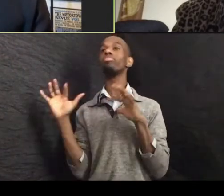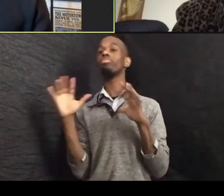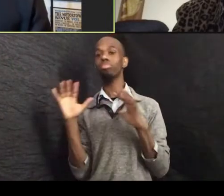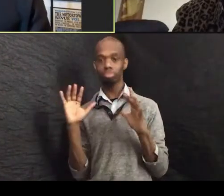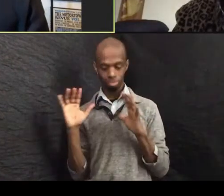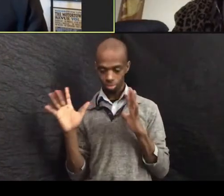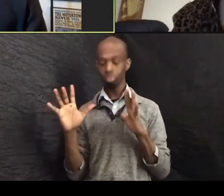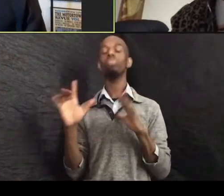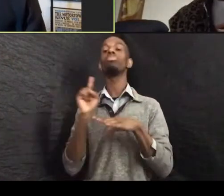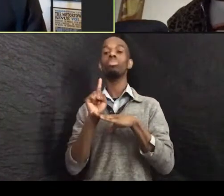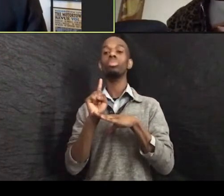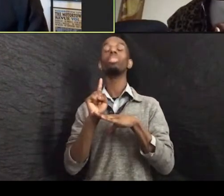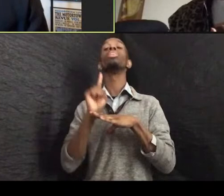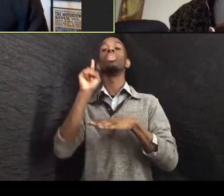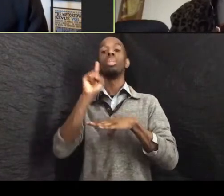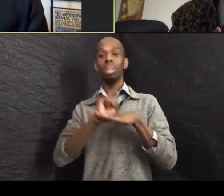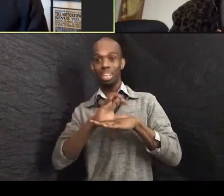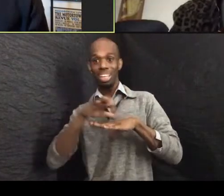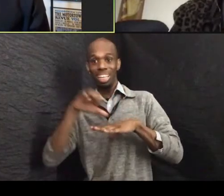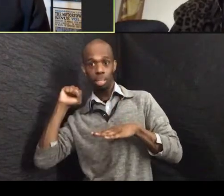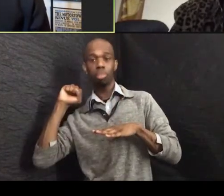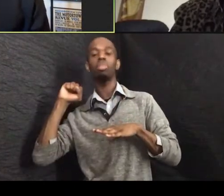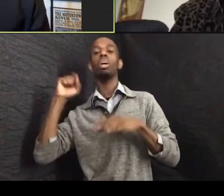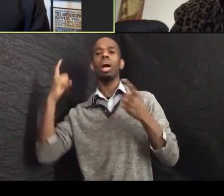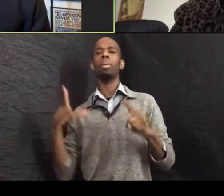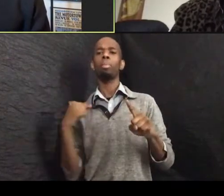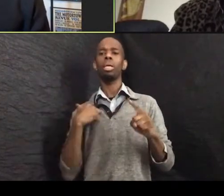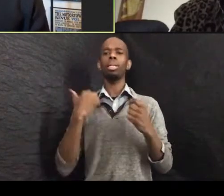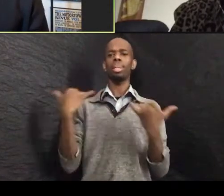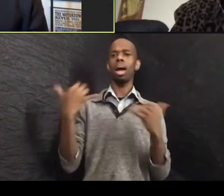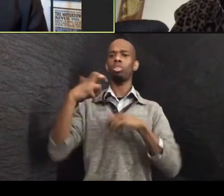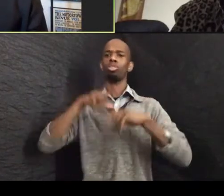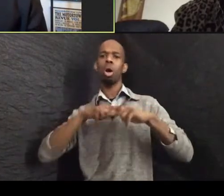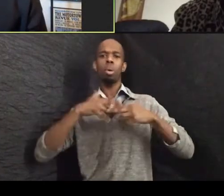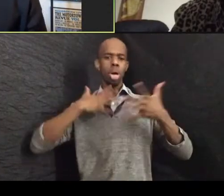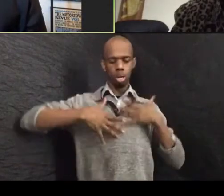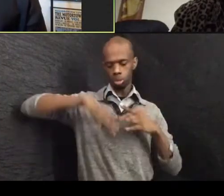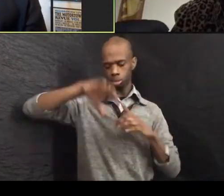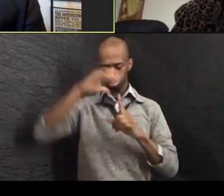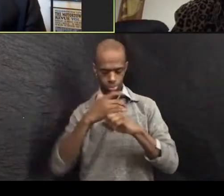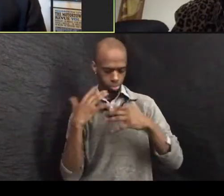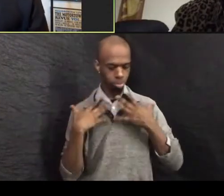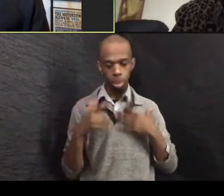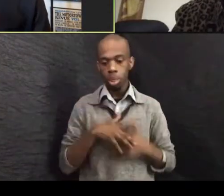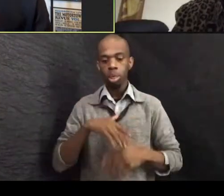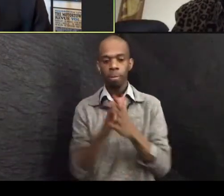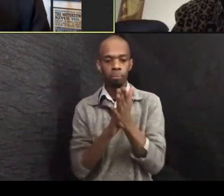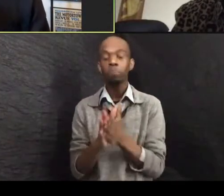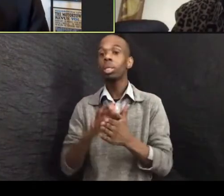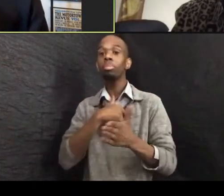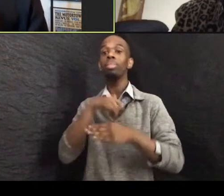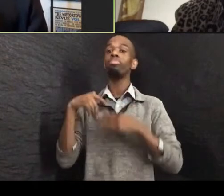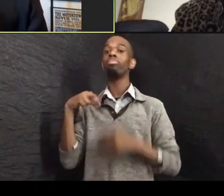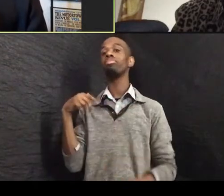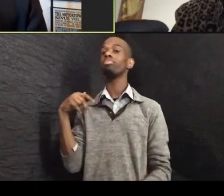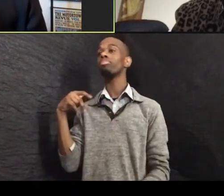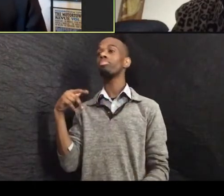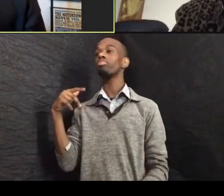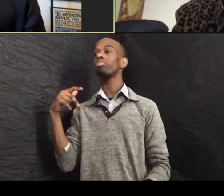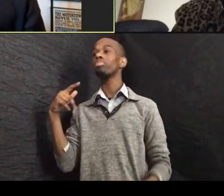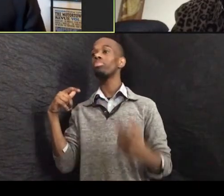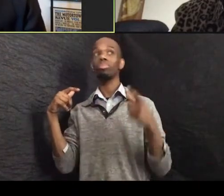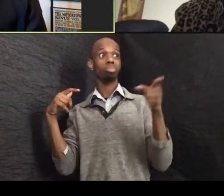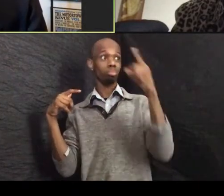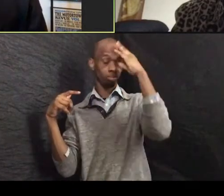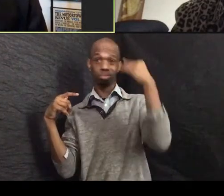and I'm about to get hemmed up just because, you know, this cop don't know that I just left my Broadway show. I need y'all to understand that this is affecting me right now.